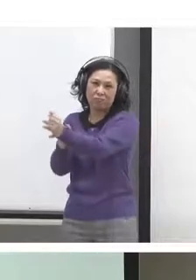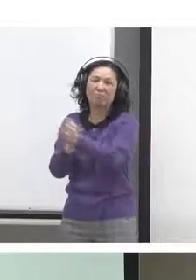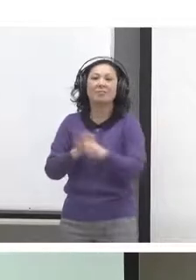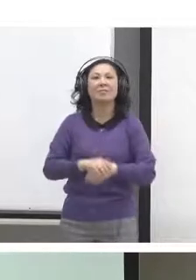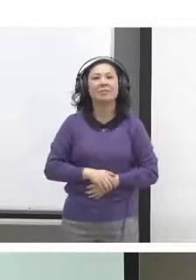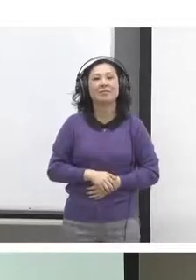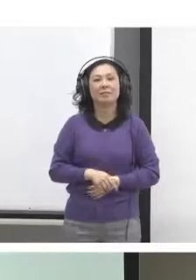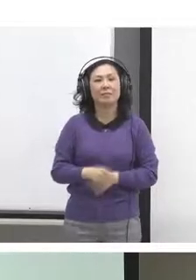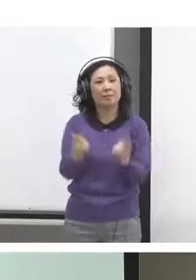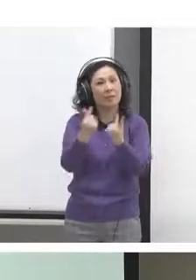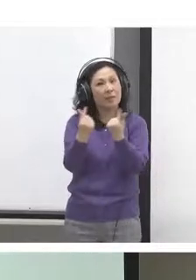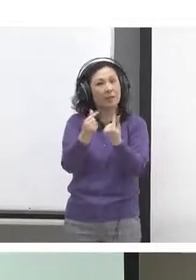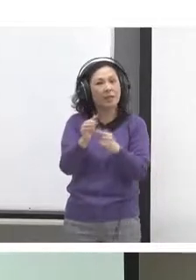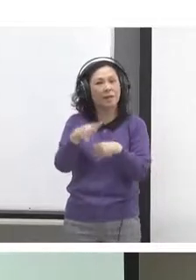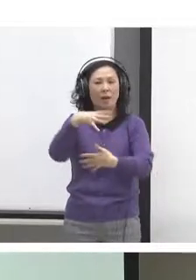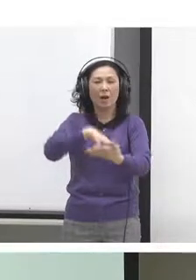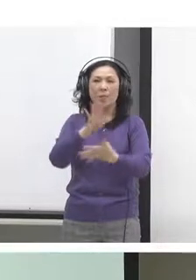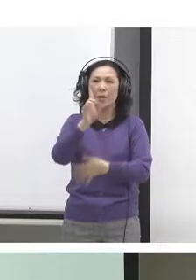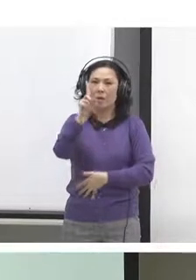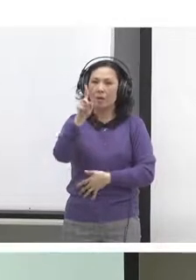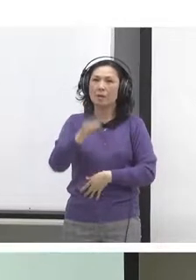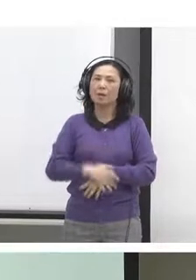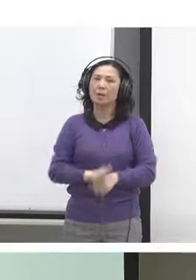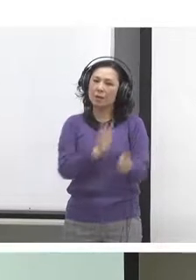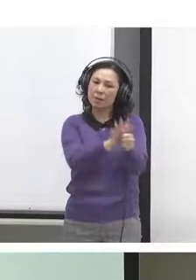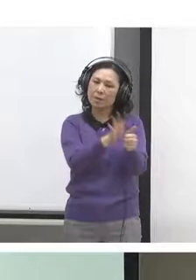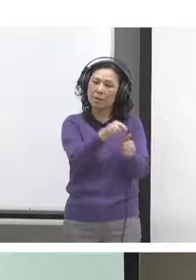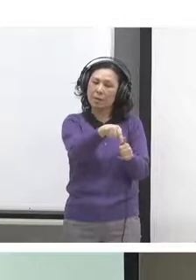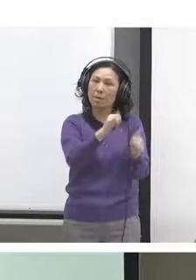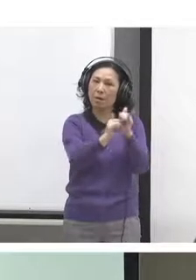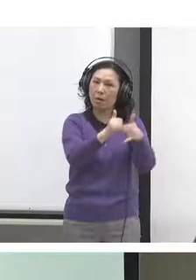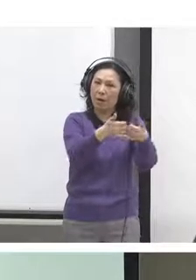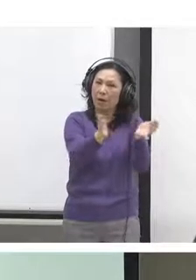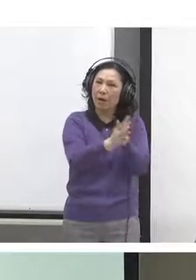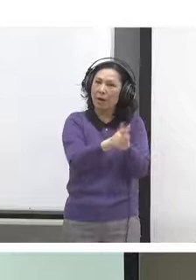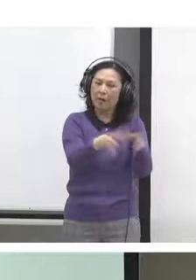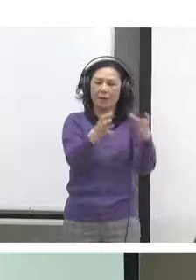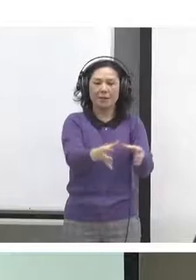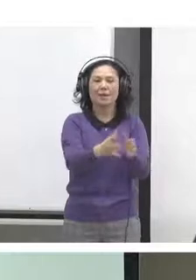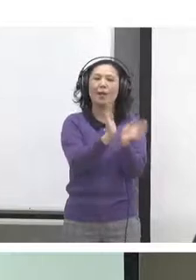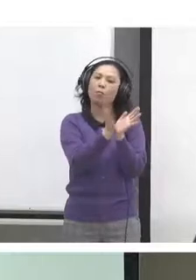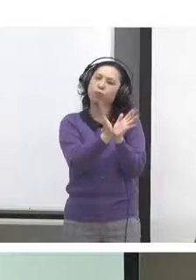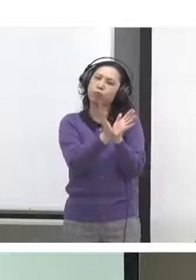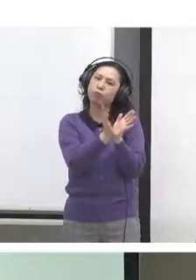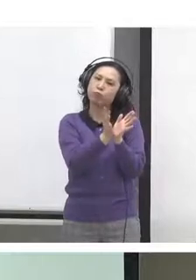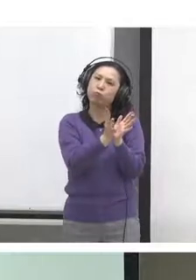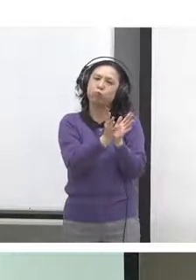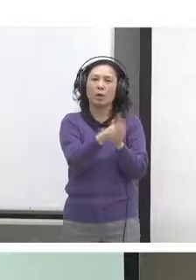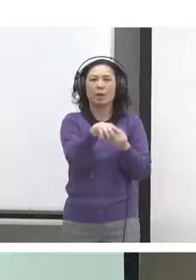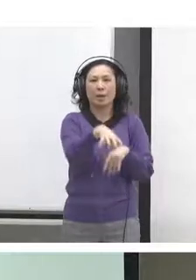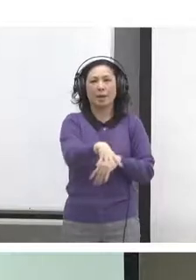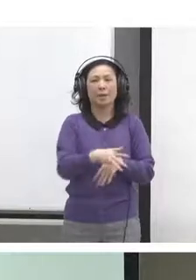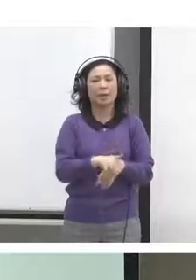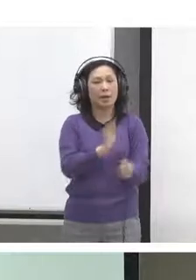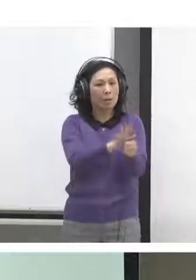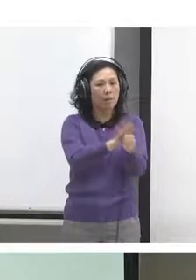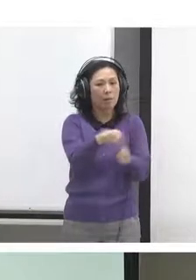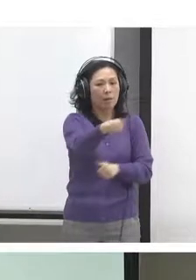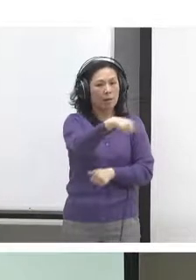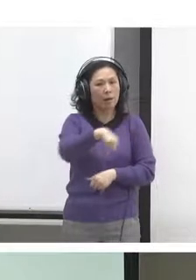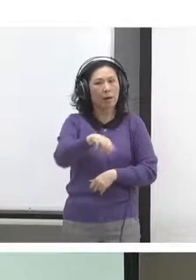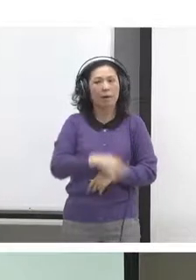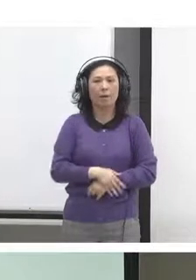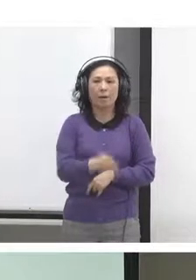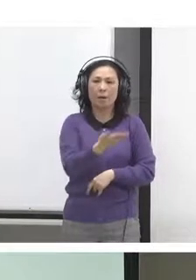the NPO can use this chatbot to communicate more widely people.